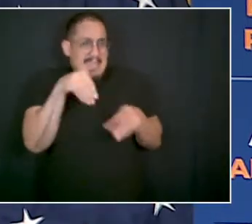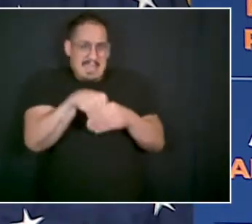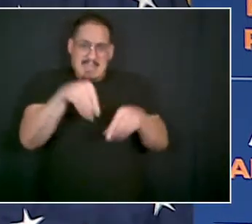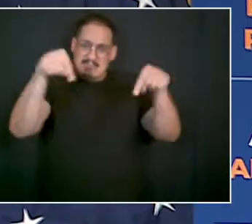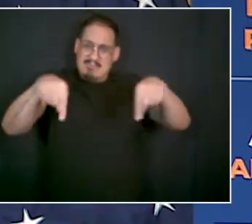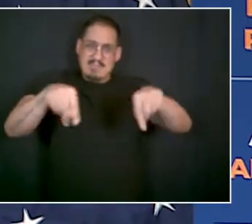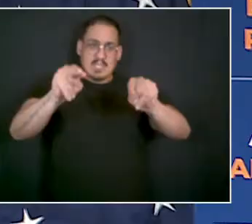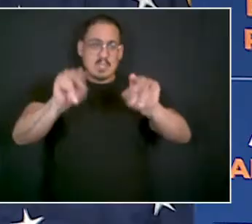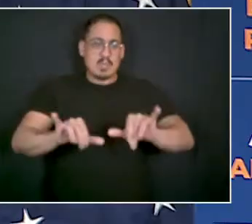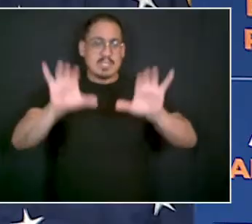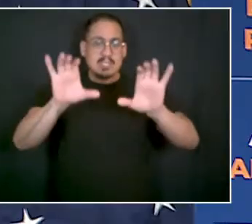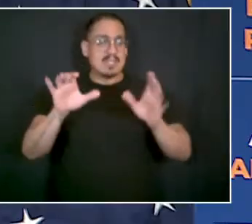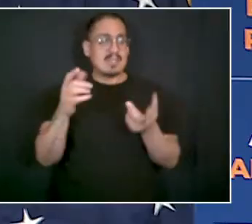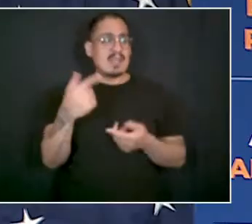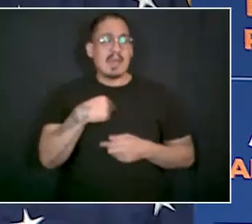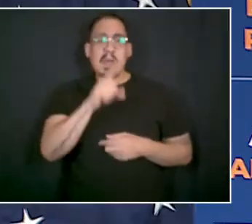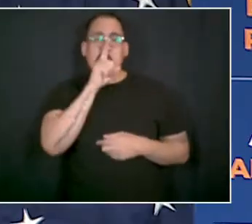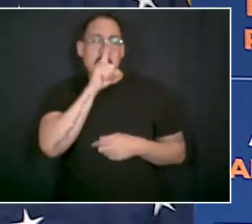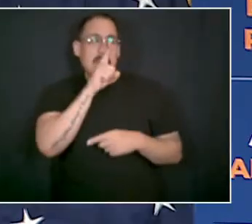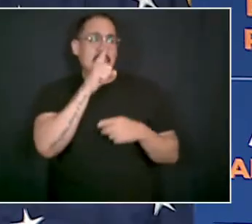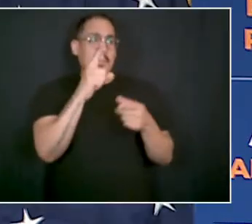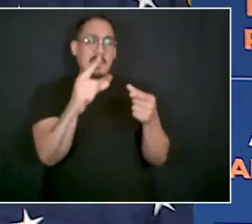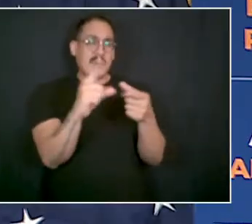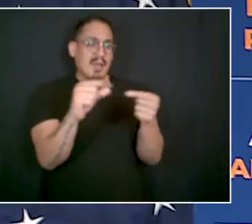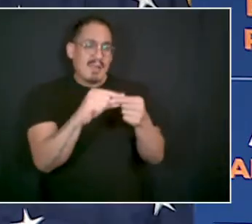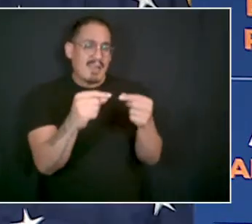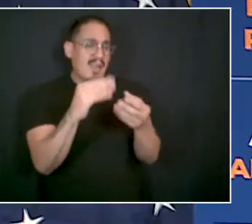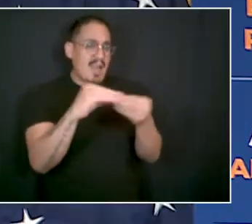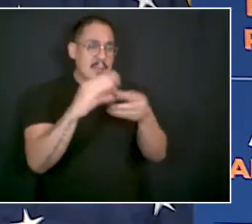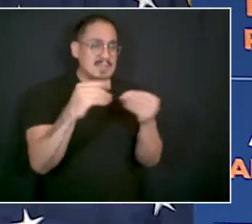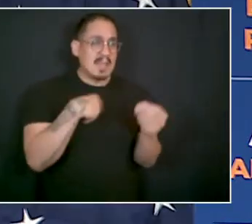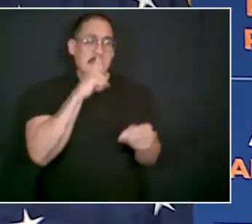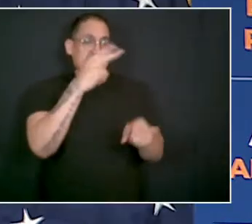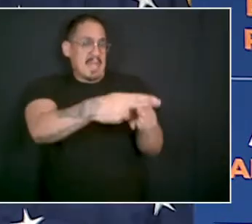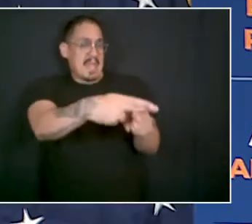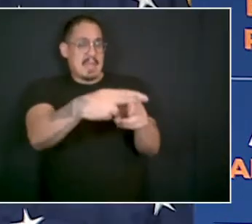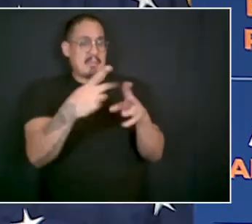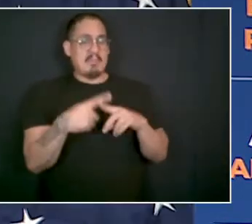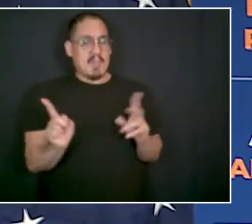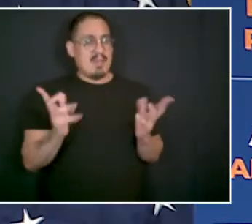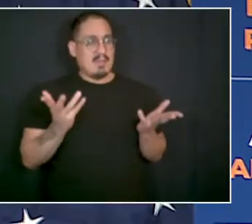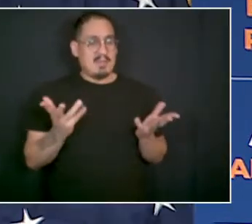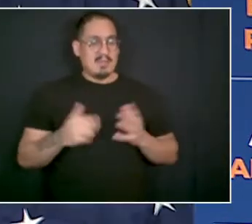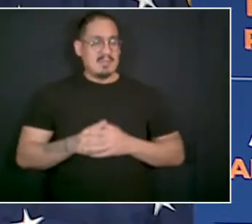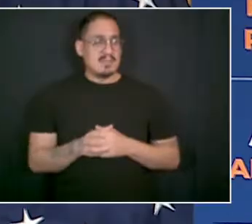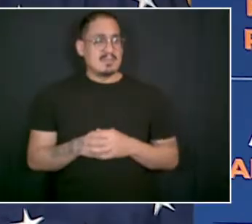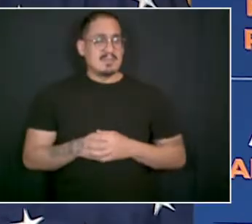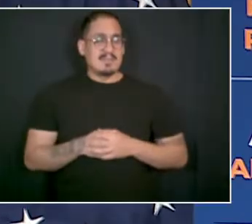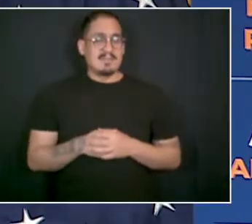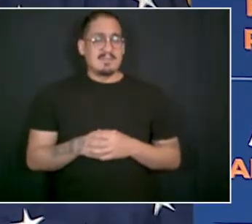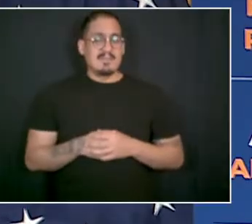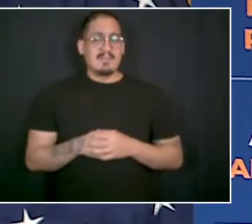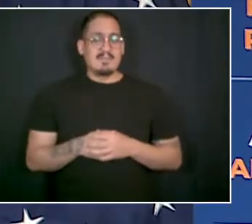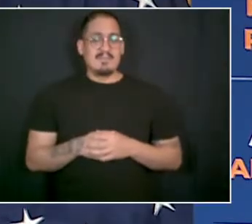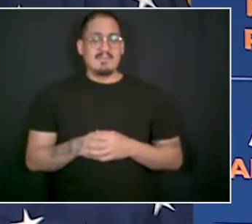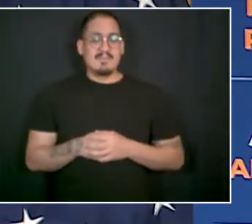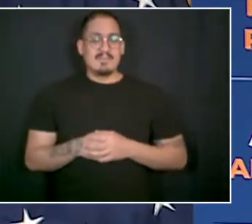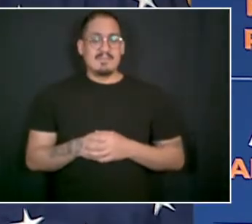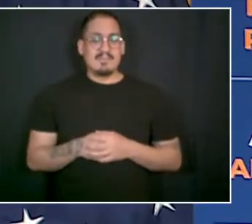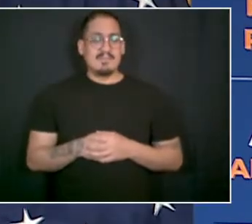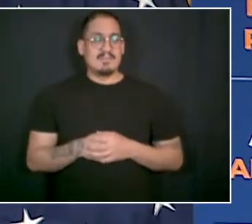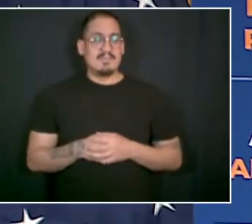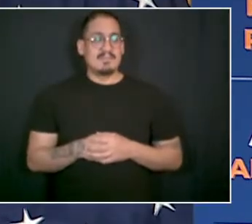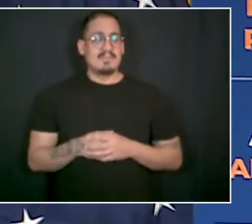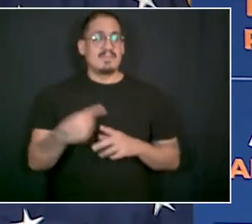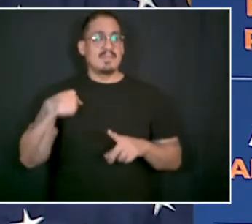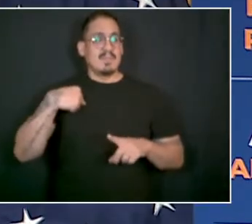to name them to give them any more notoriety than they deserve. But we will be pushing back on